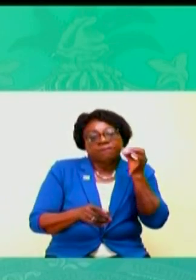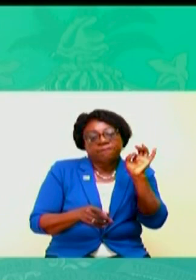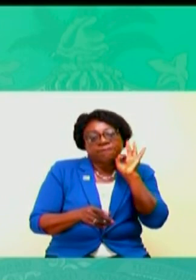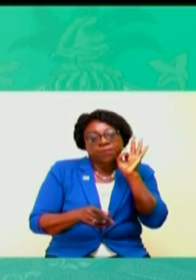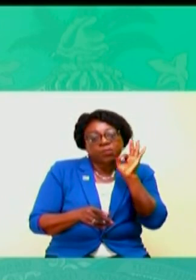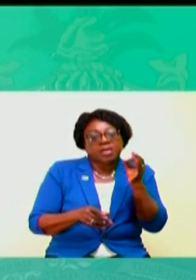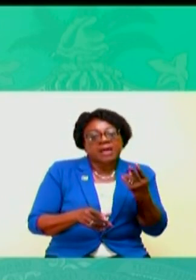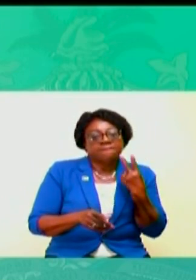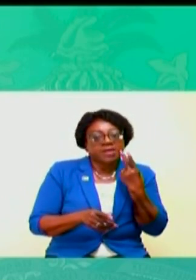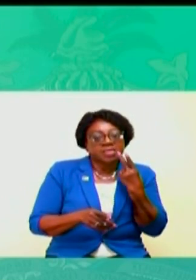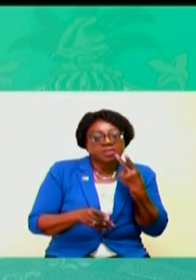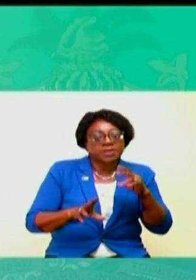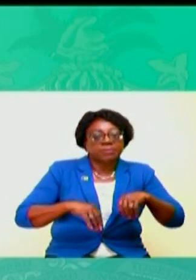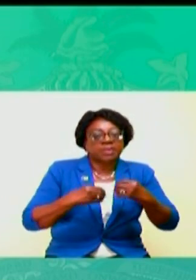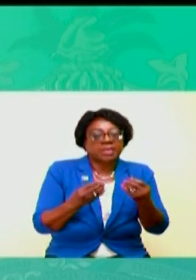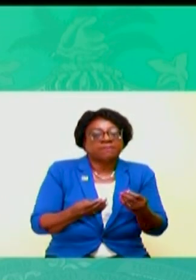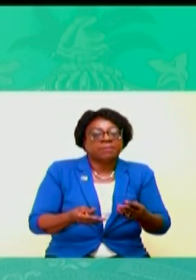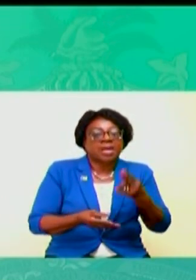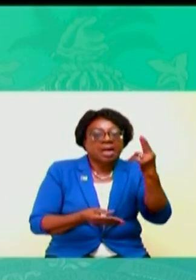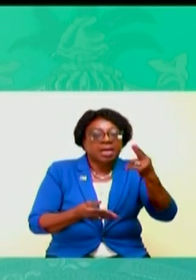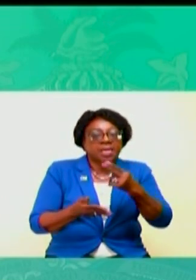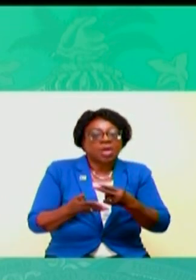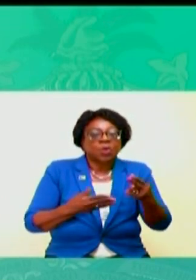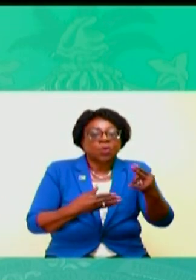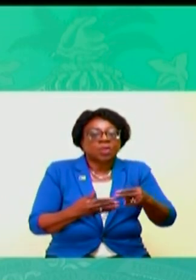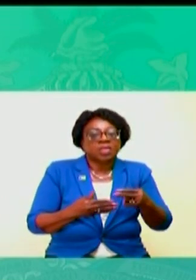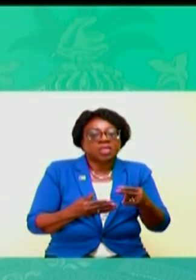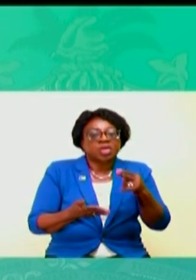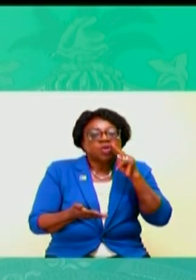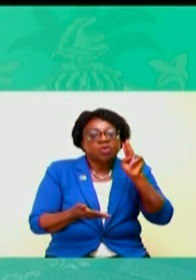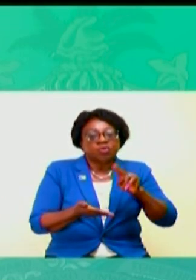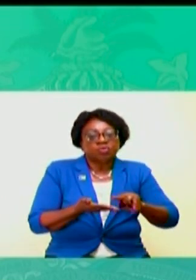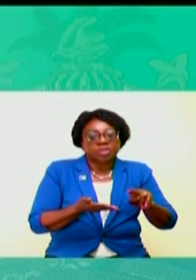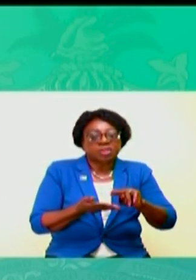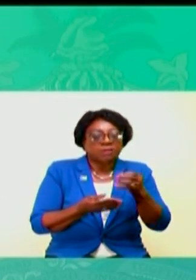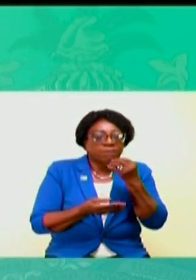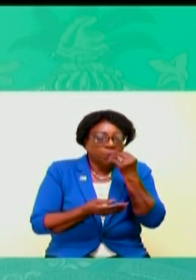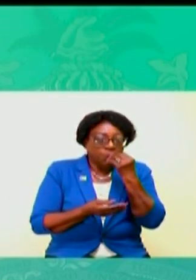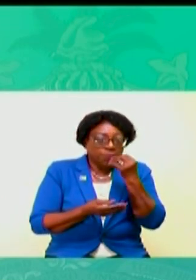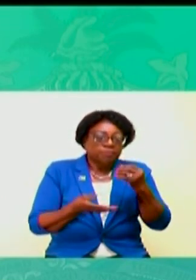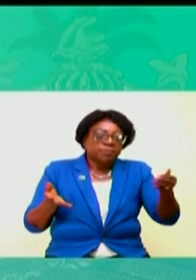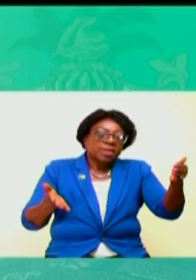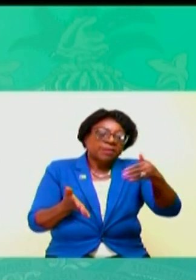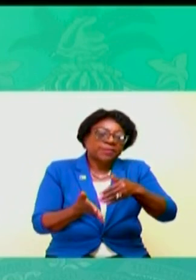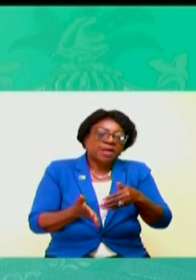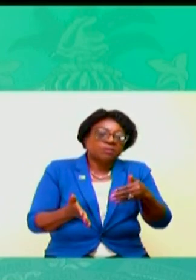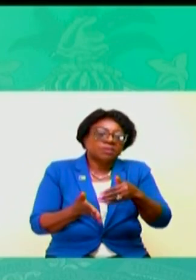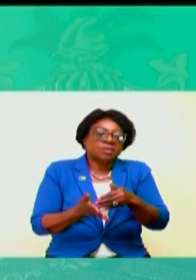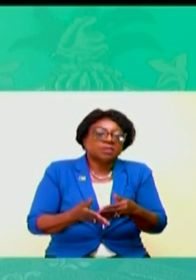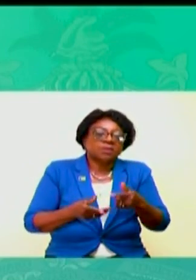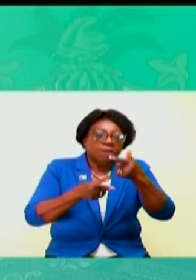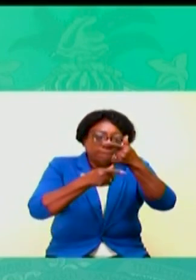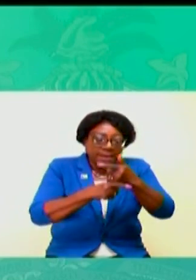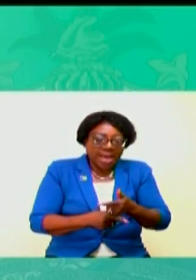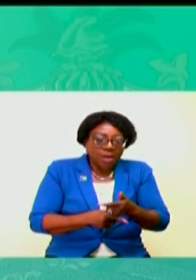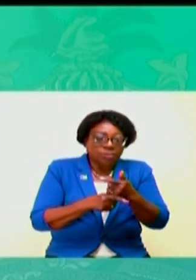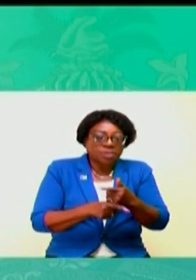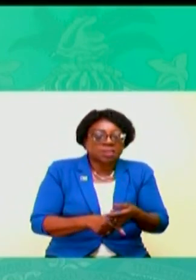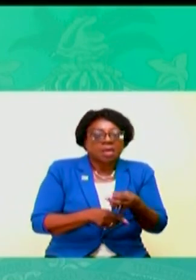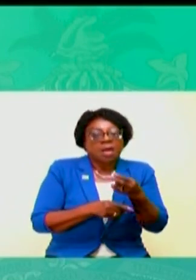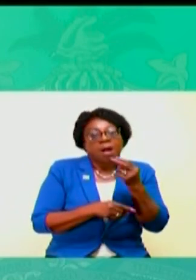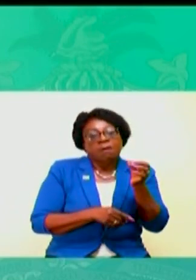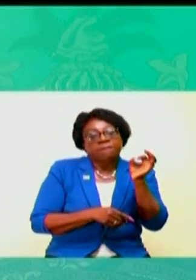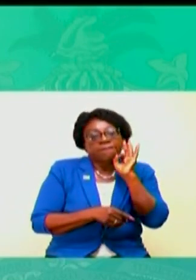provide residents with high-quality nutritional food. Thousands of pounds of fruits and vegetables have been